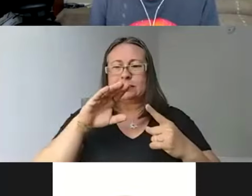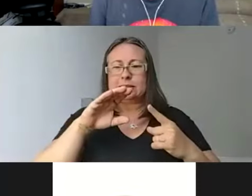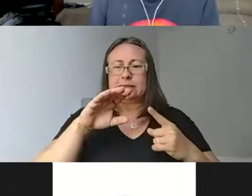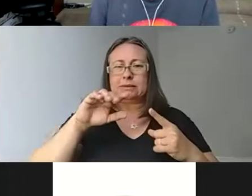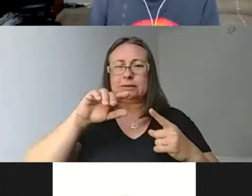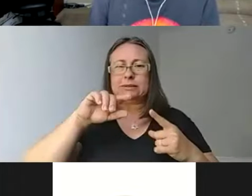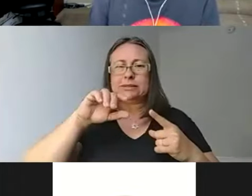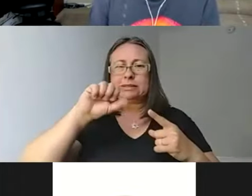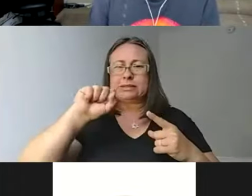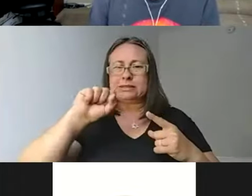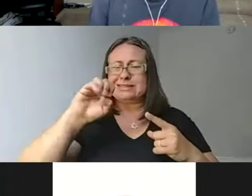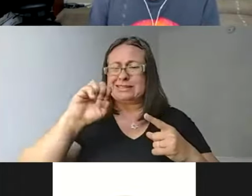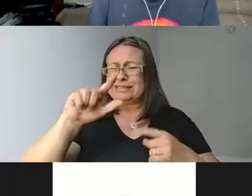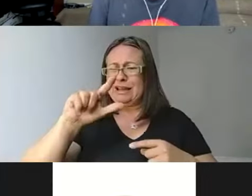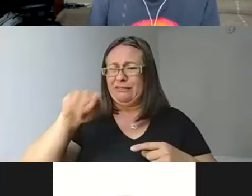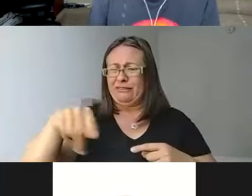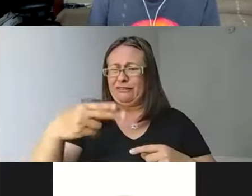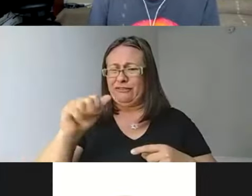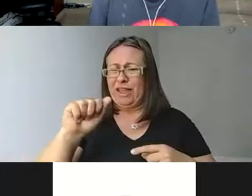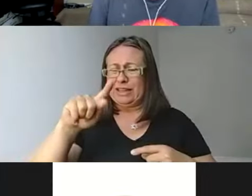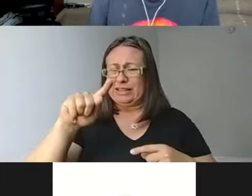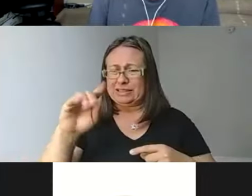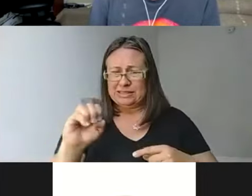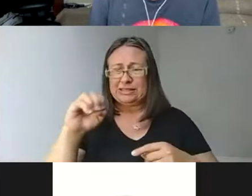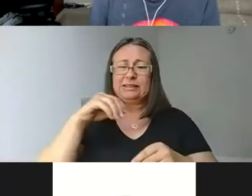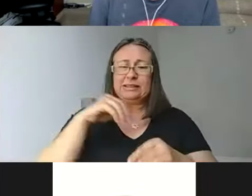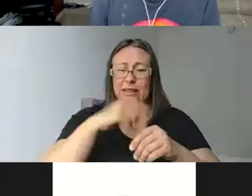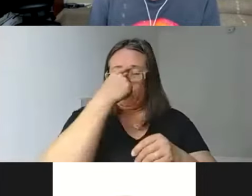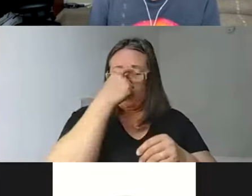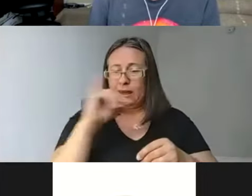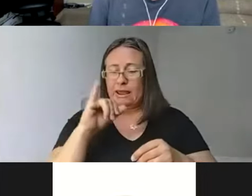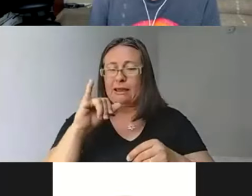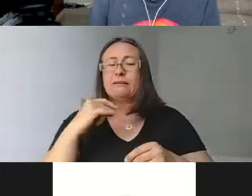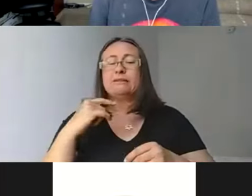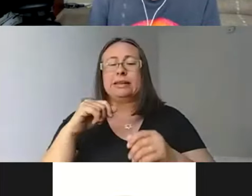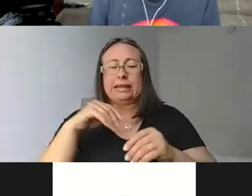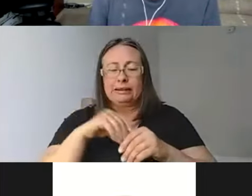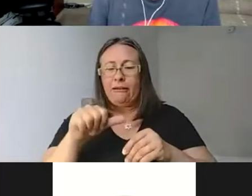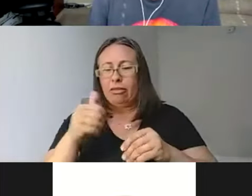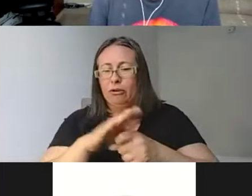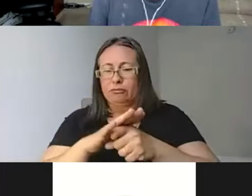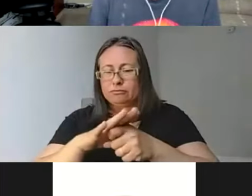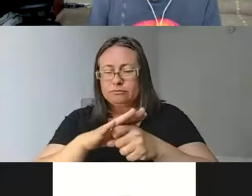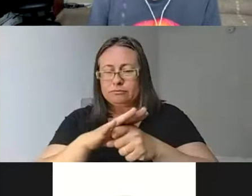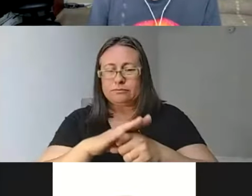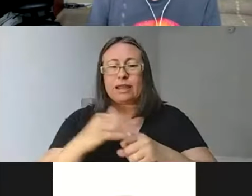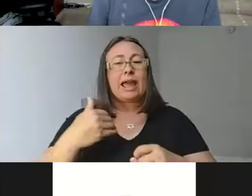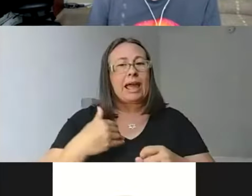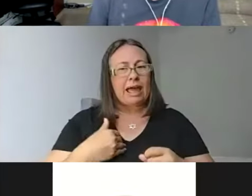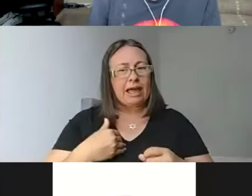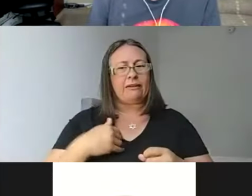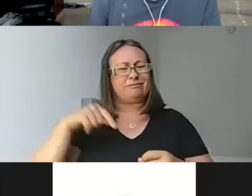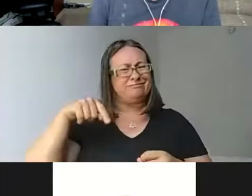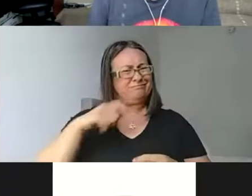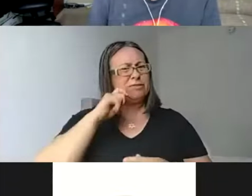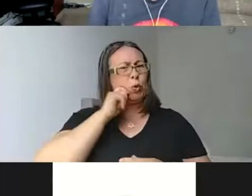fate, in taste buds. And that's what's really cool on this campus is we have a lot of people sort of, speaking similar languages